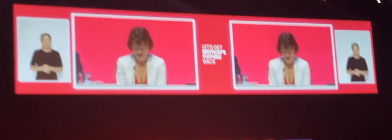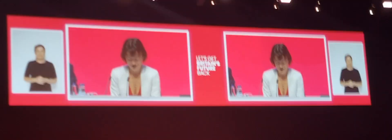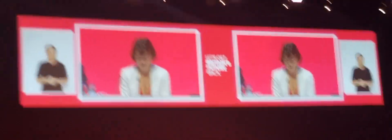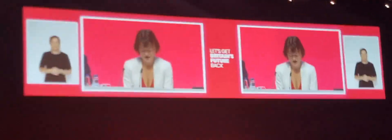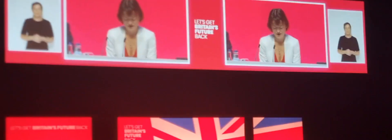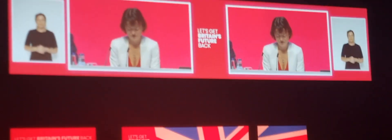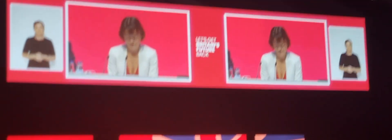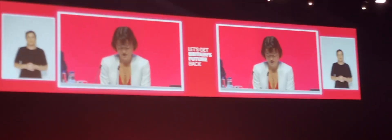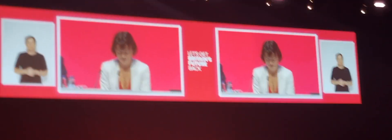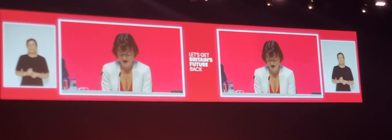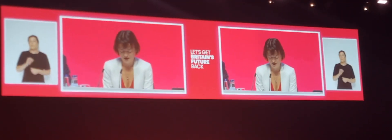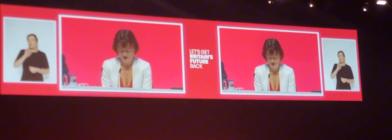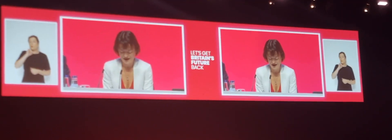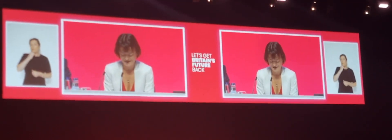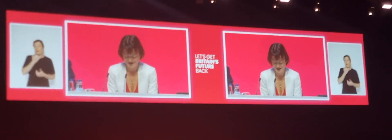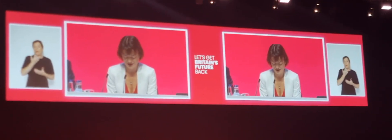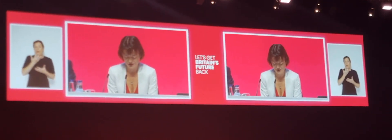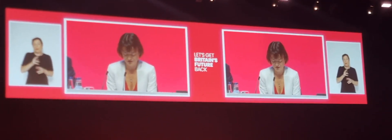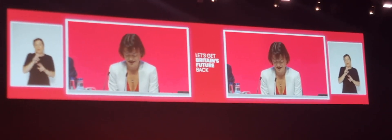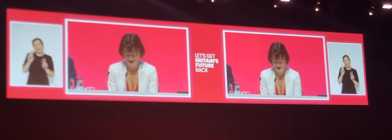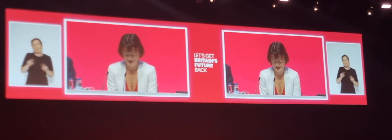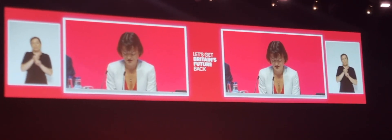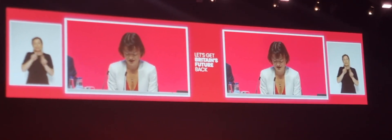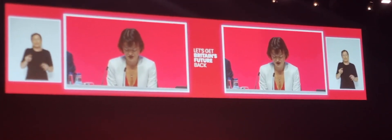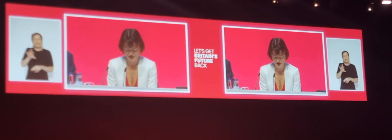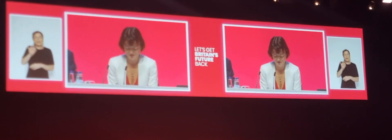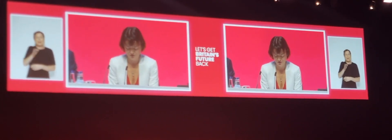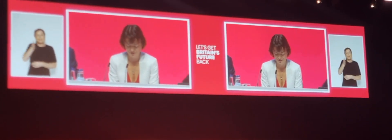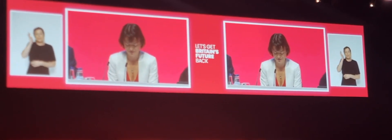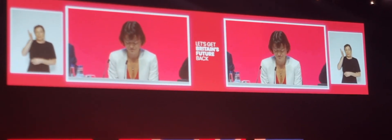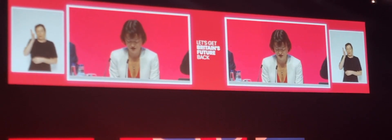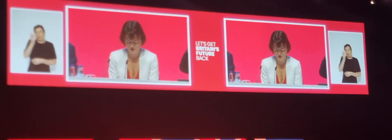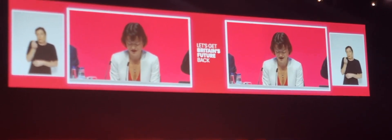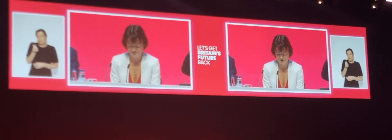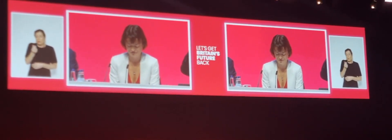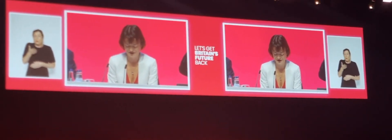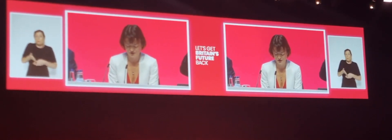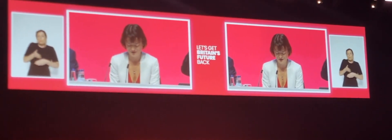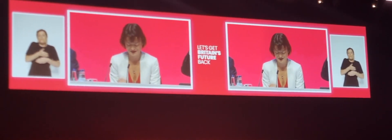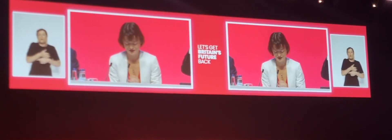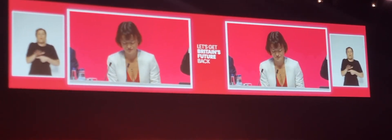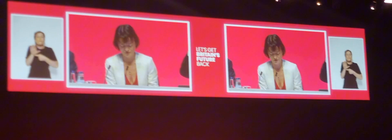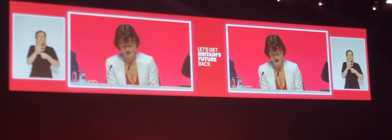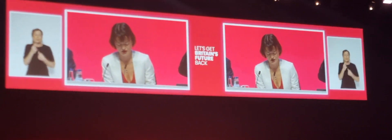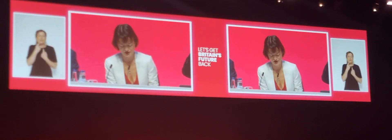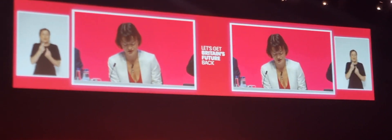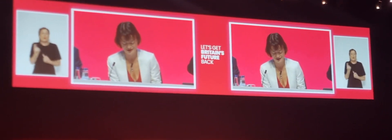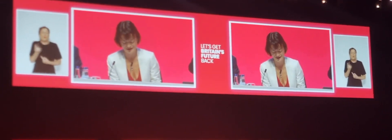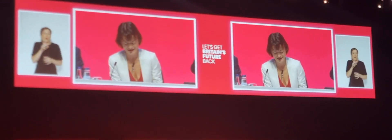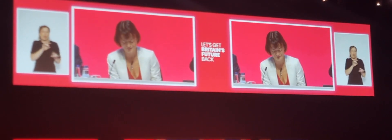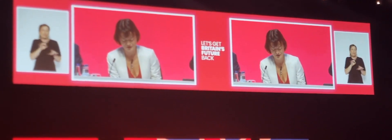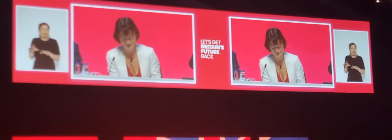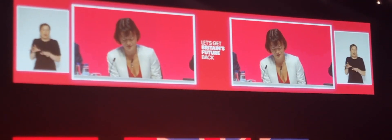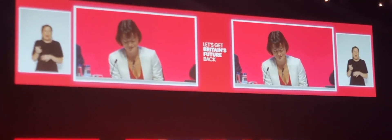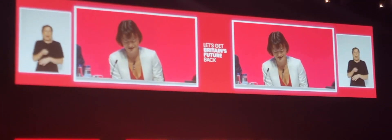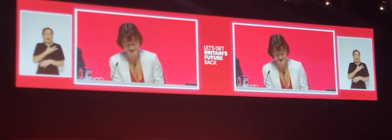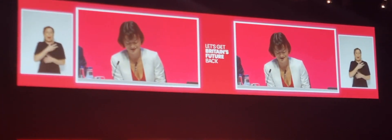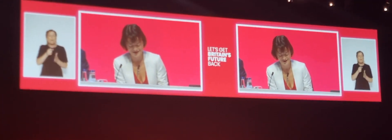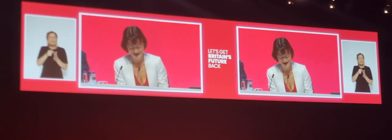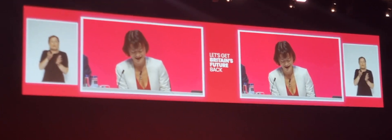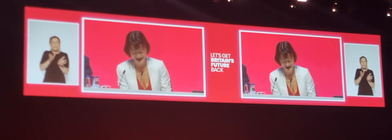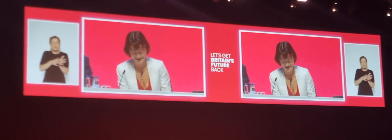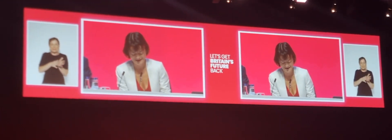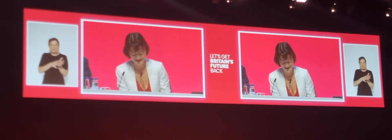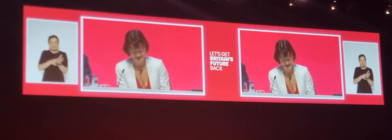We will hear from our international guest speaker in just a moment, but first we have a video message from Australia's Labour Prime